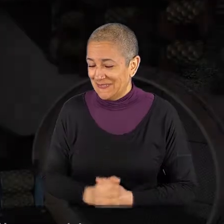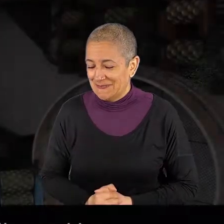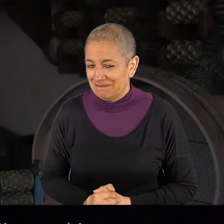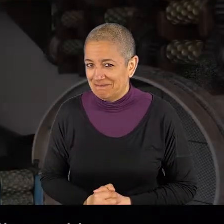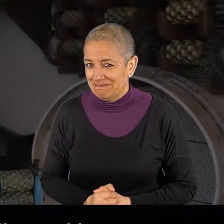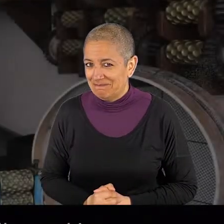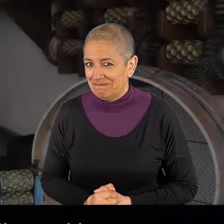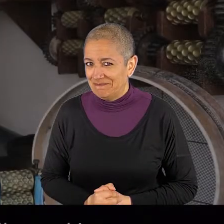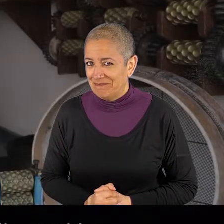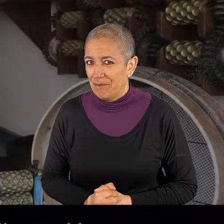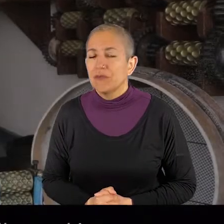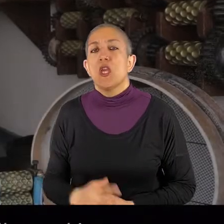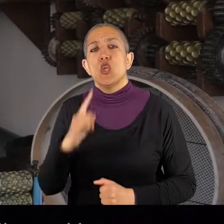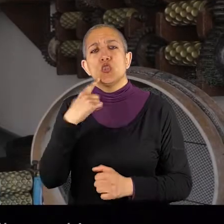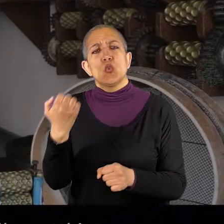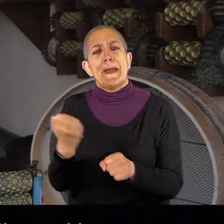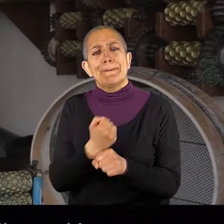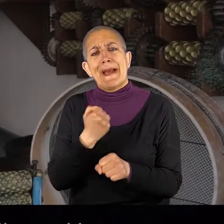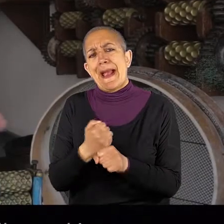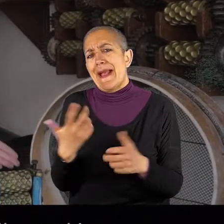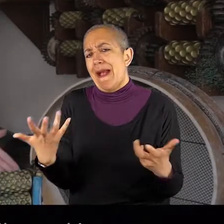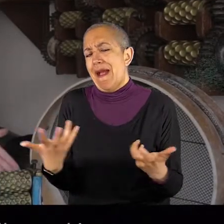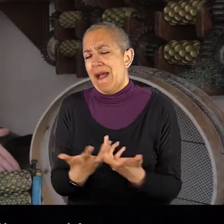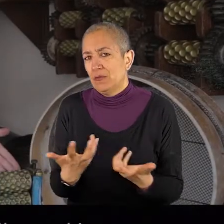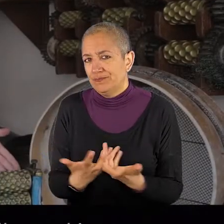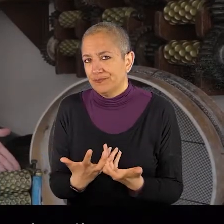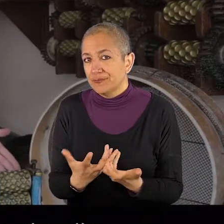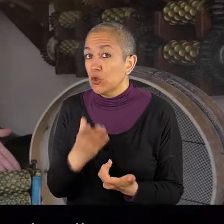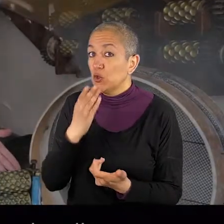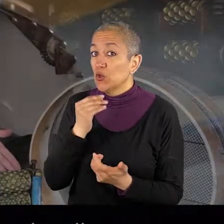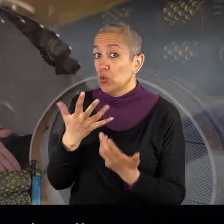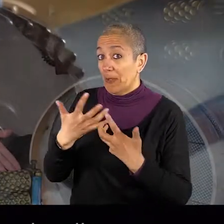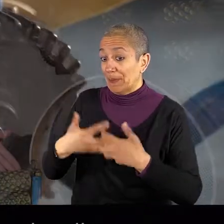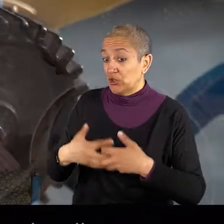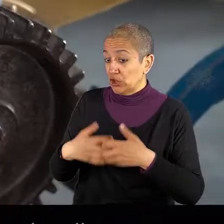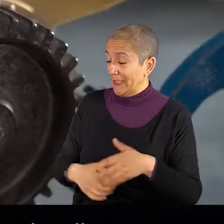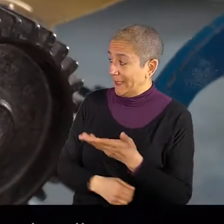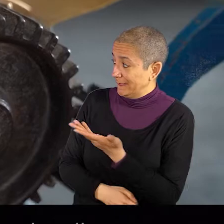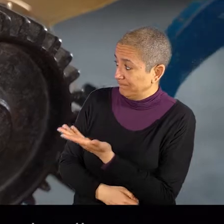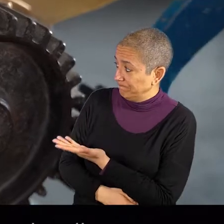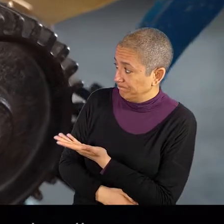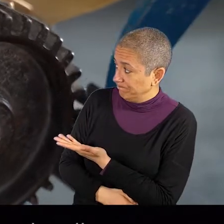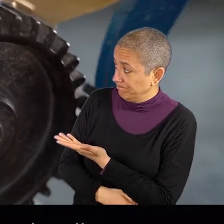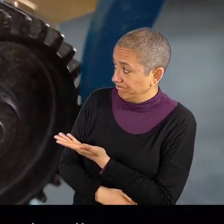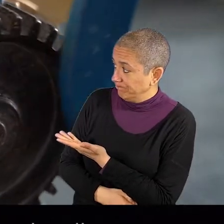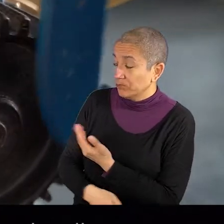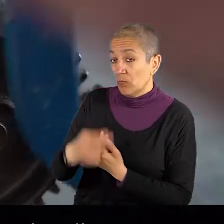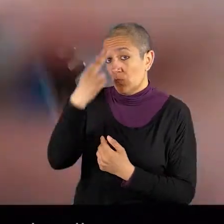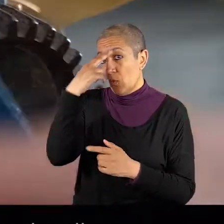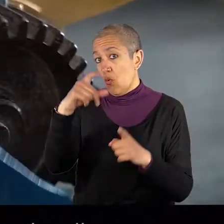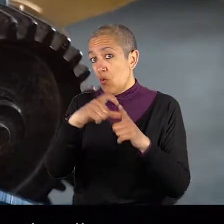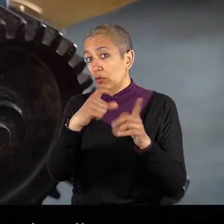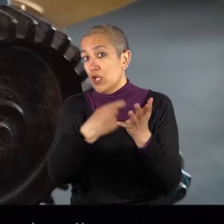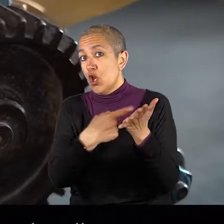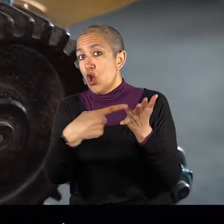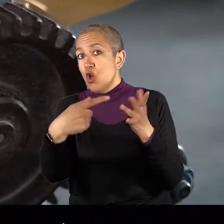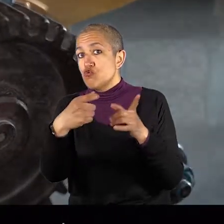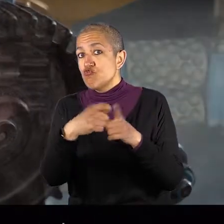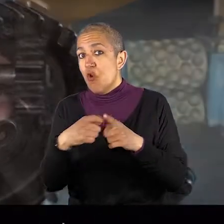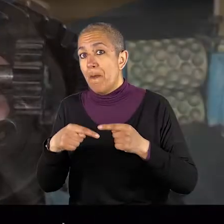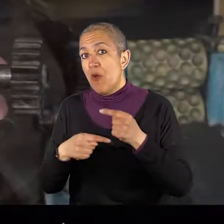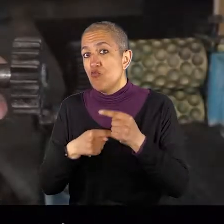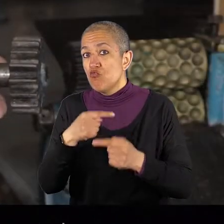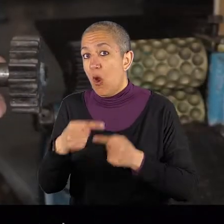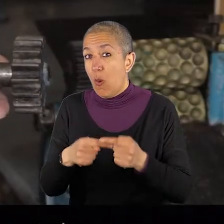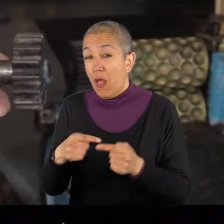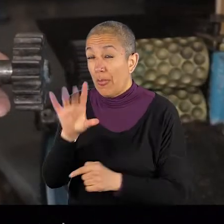The sweetmaker would use a drop roller machine, such as the one we have here, and choose the rollers for the shape